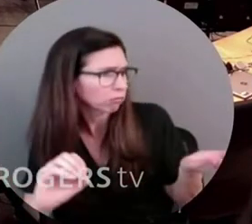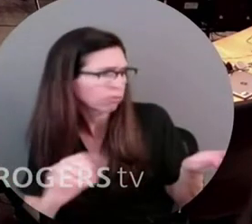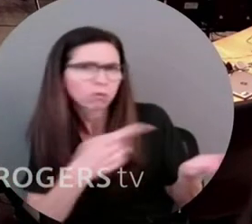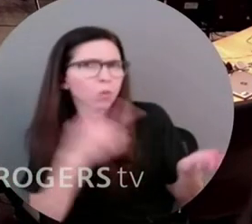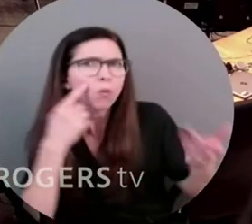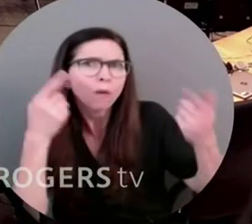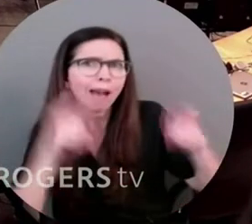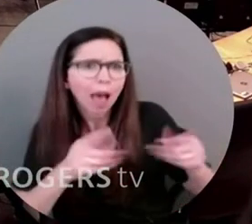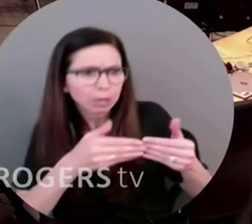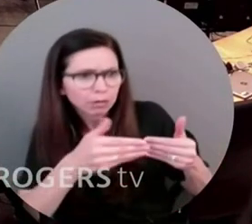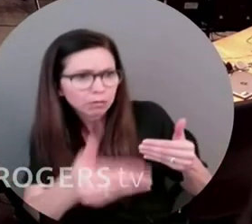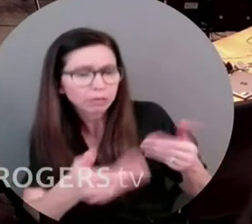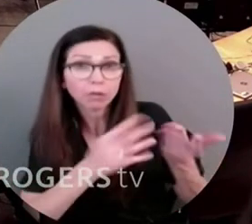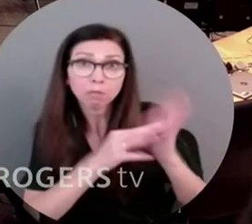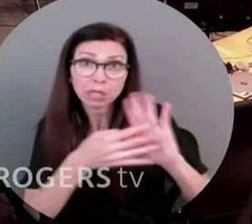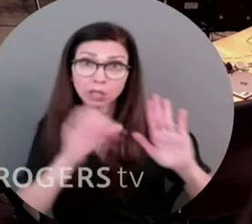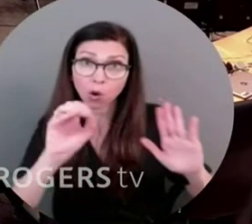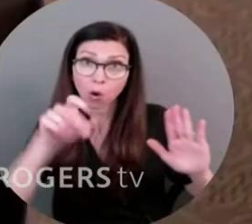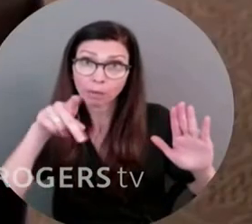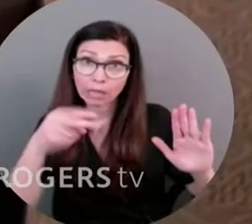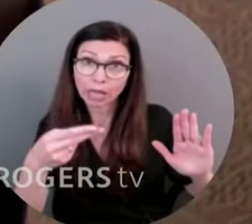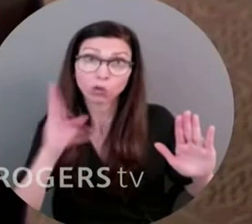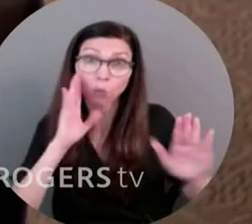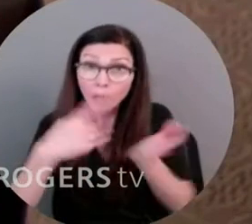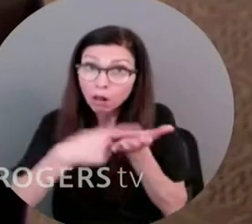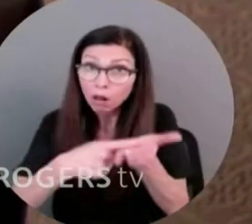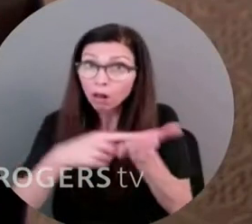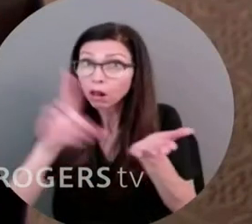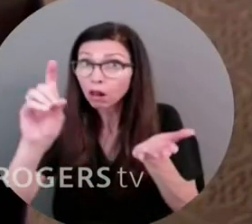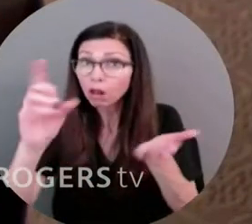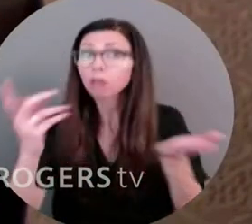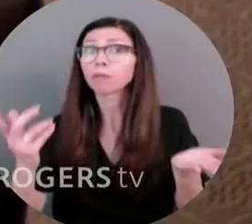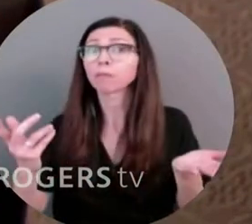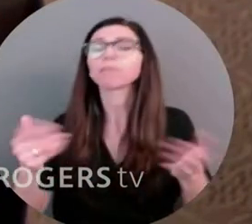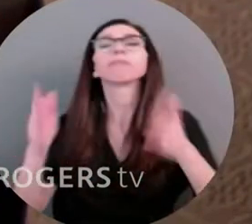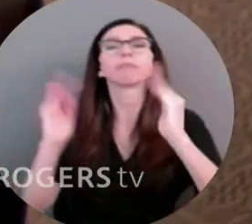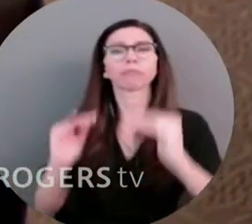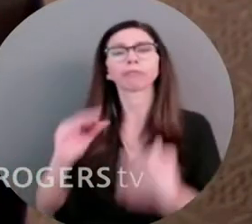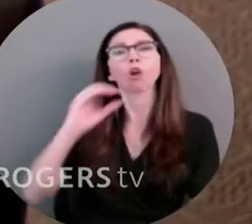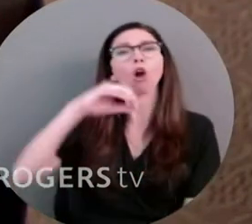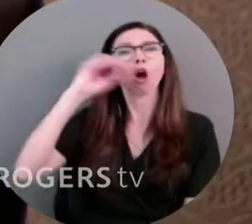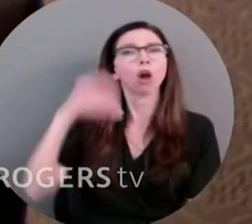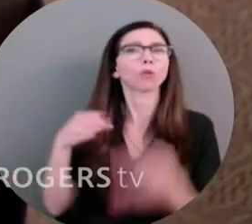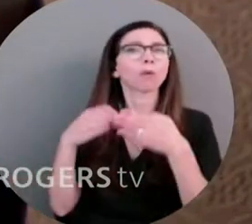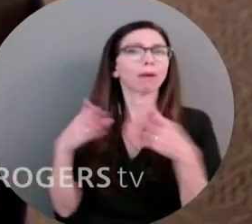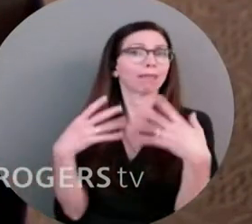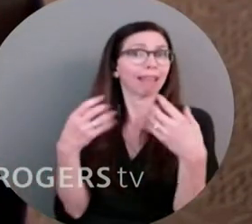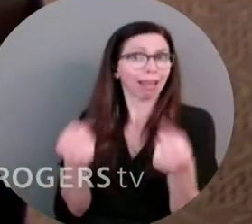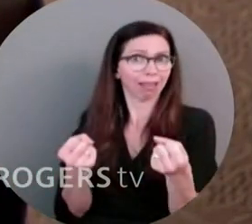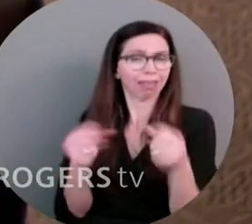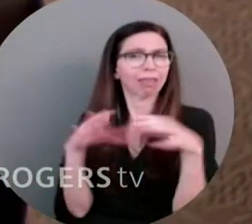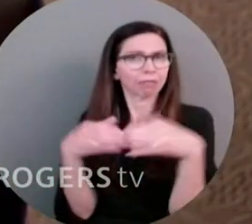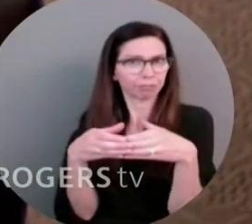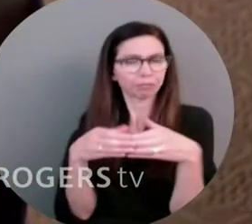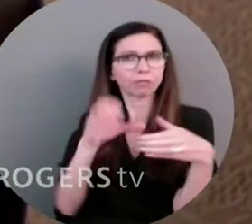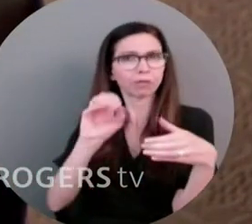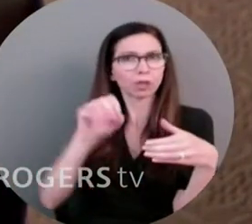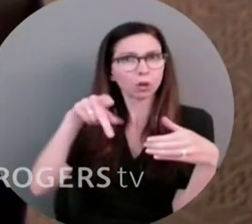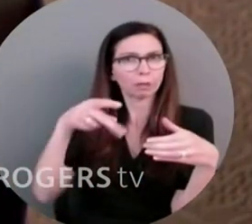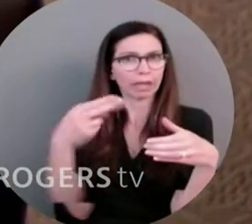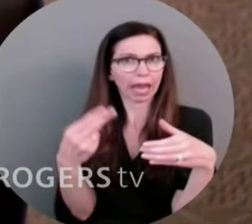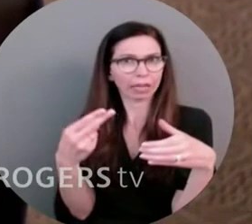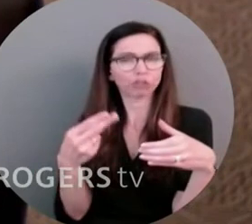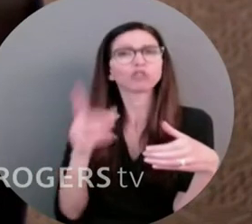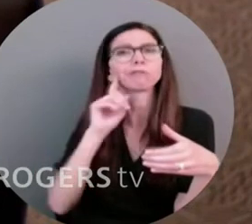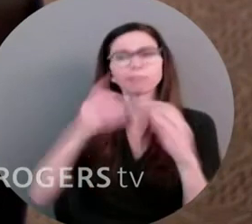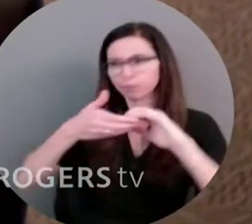look at? So Ottawa Public Health is working with our healthcare system partners, the Champlain